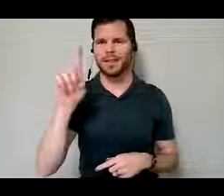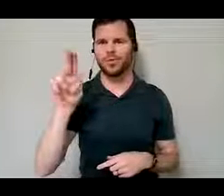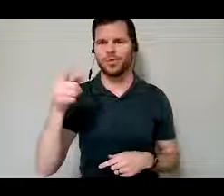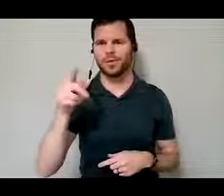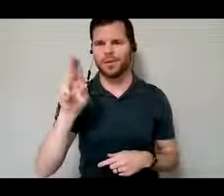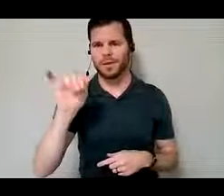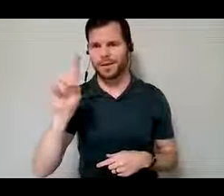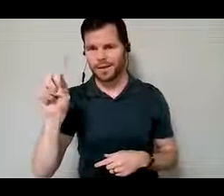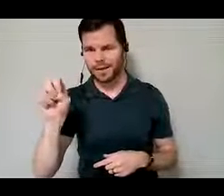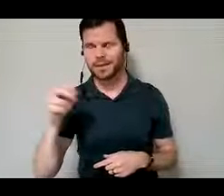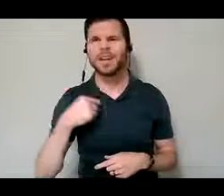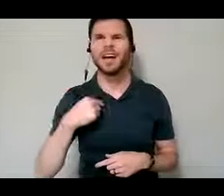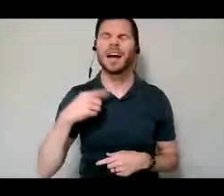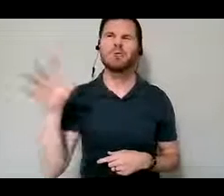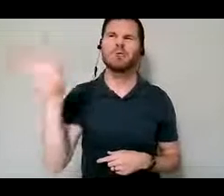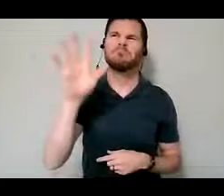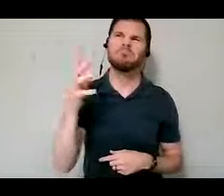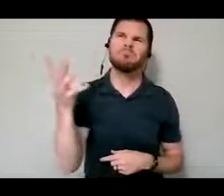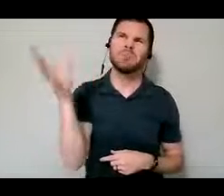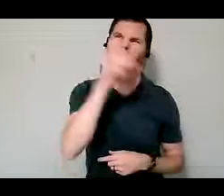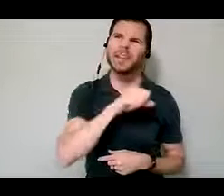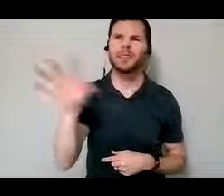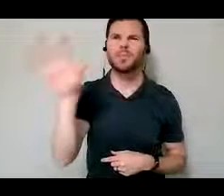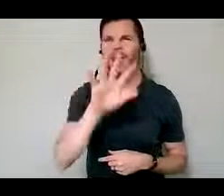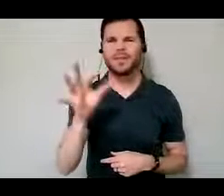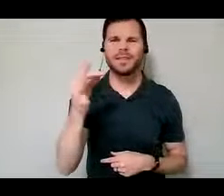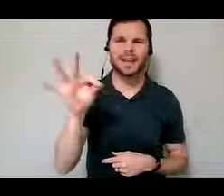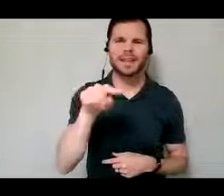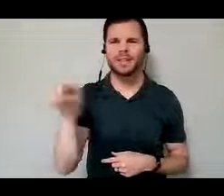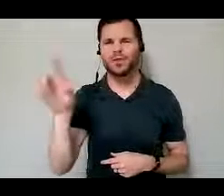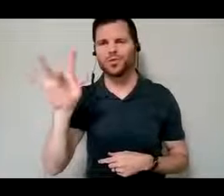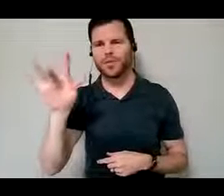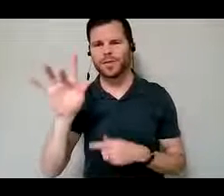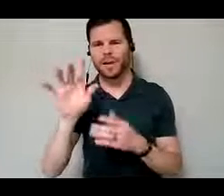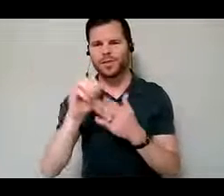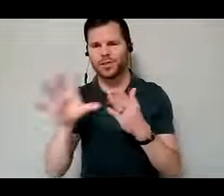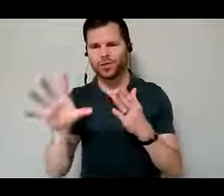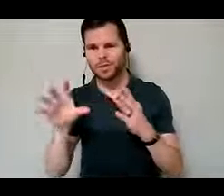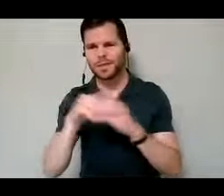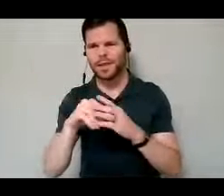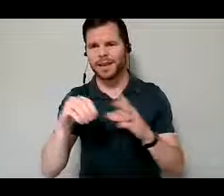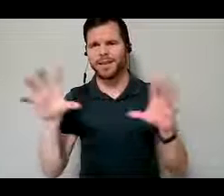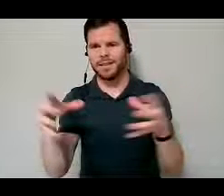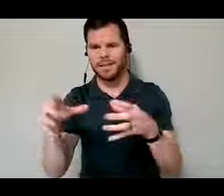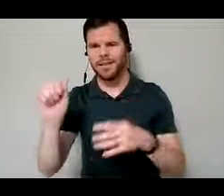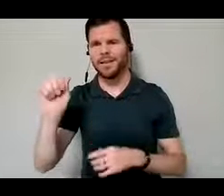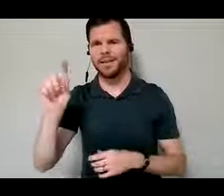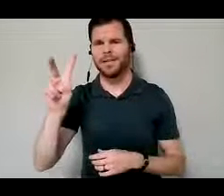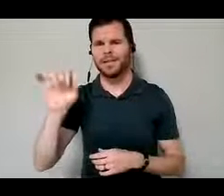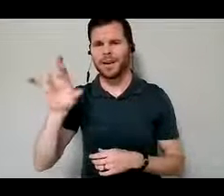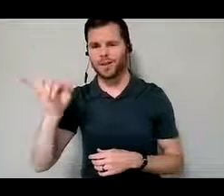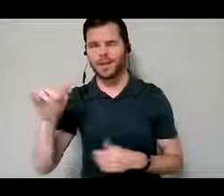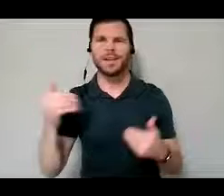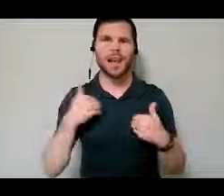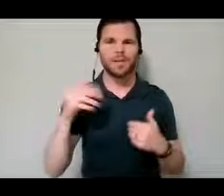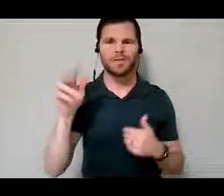I would say like 19 to 25 kids in each advisory. And we have about 25 minutes a day for them to meet. And so we